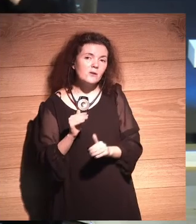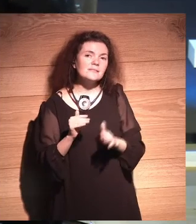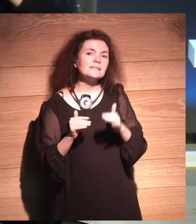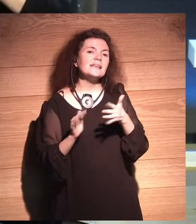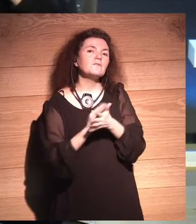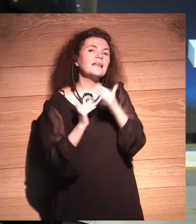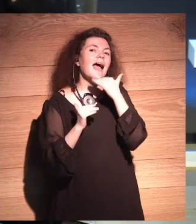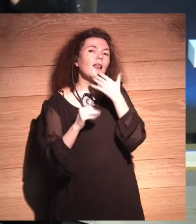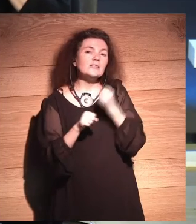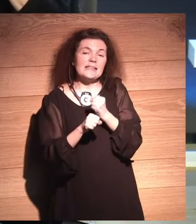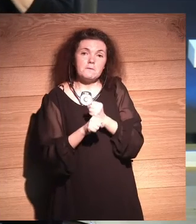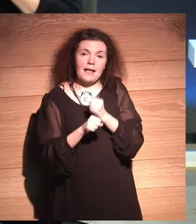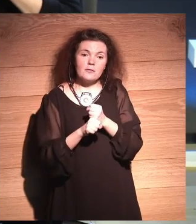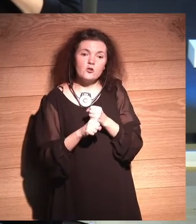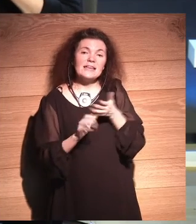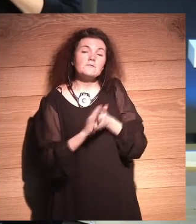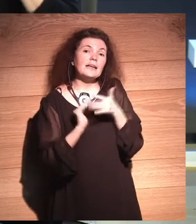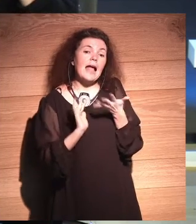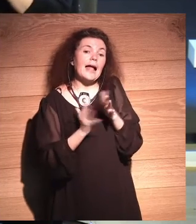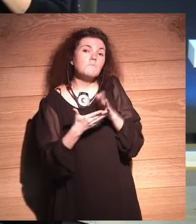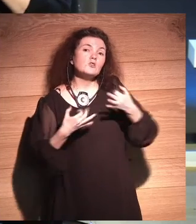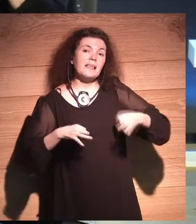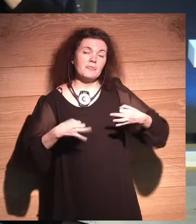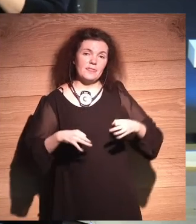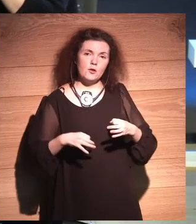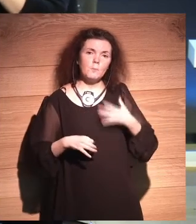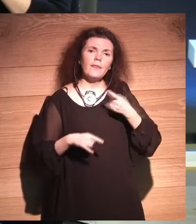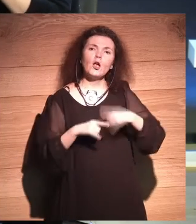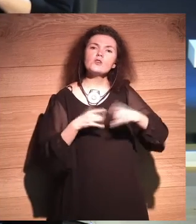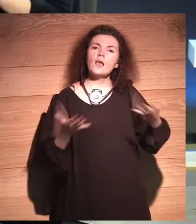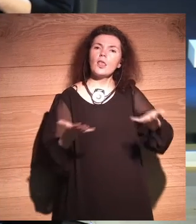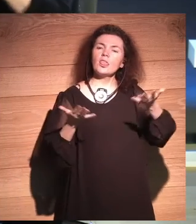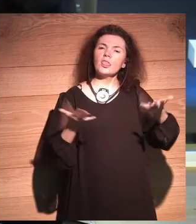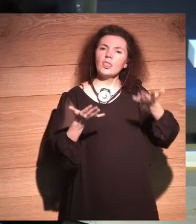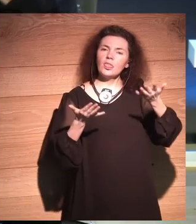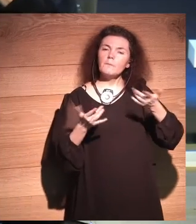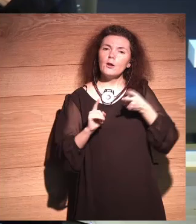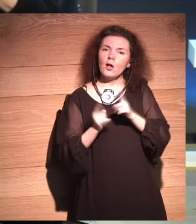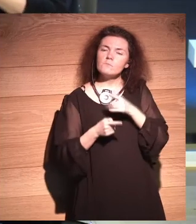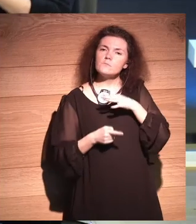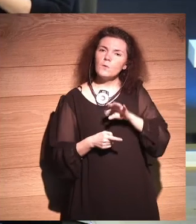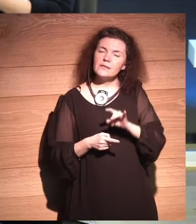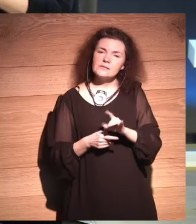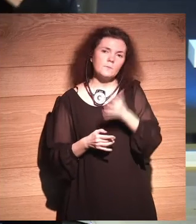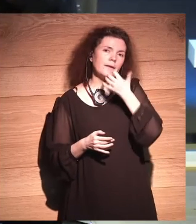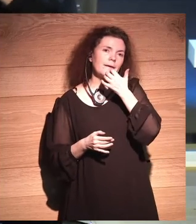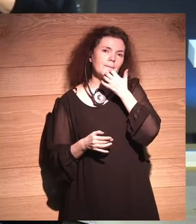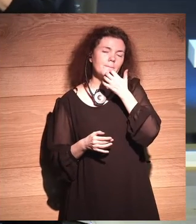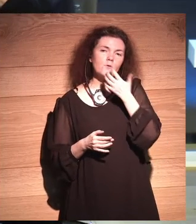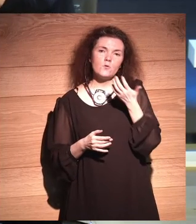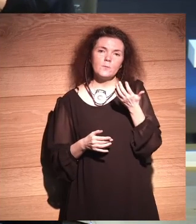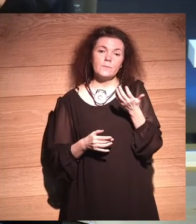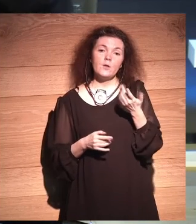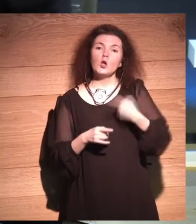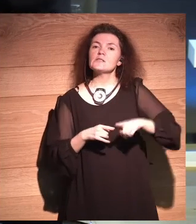change, such a mundane thing. I've said it already and I'm going to say it one last time at the end, that the very simple act of learning